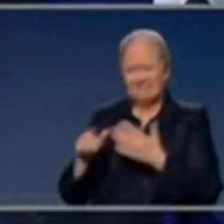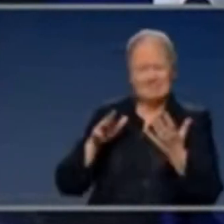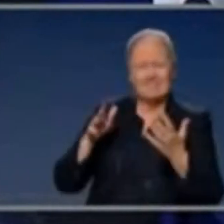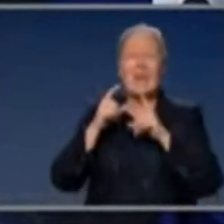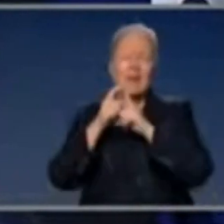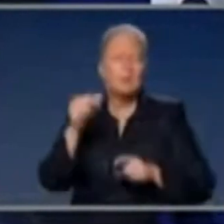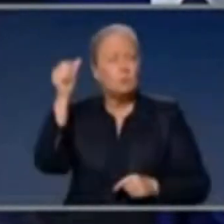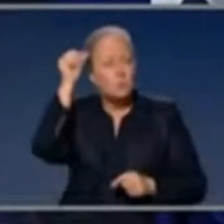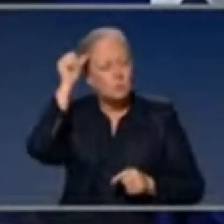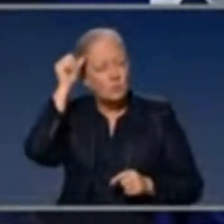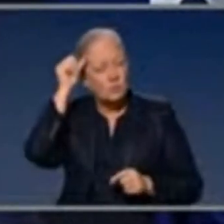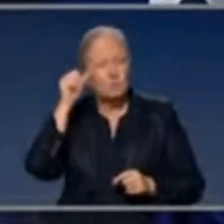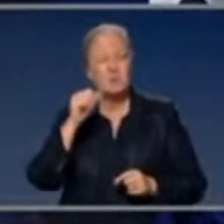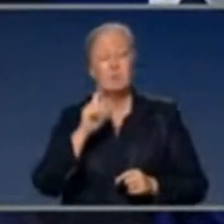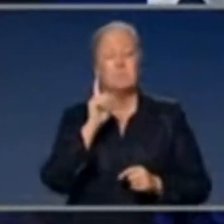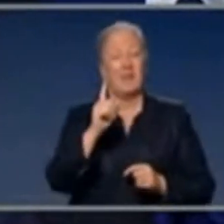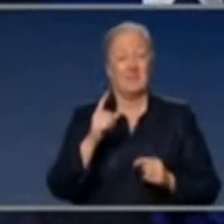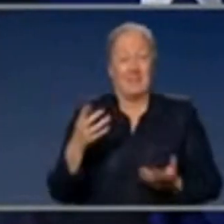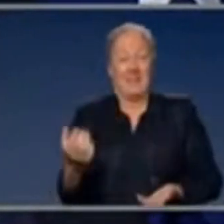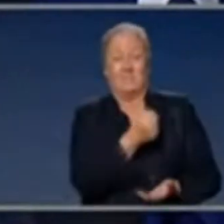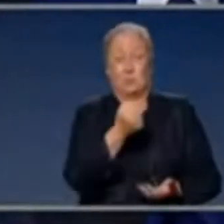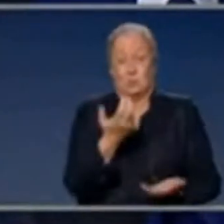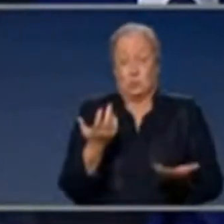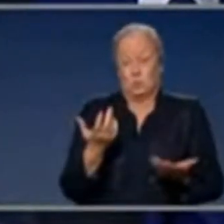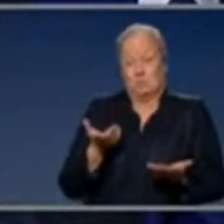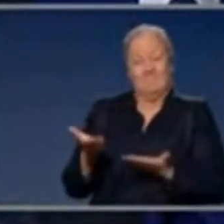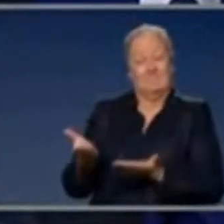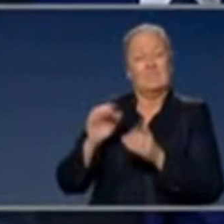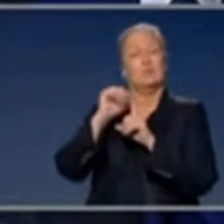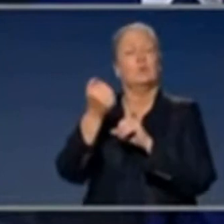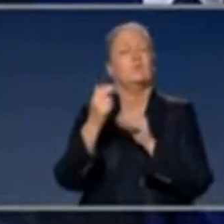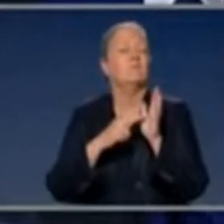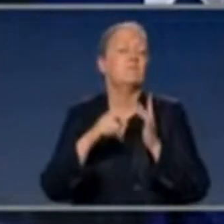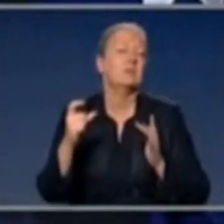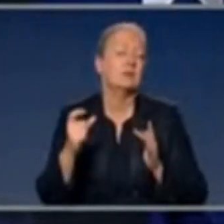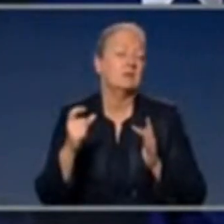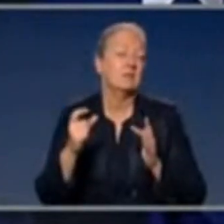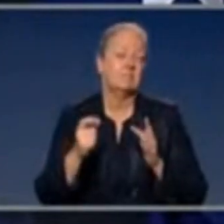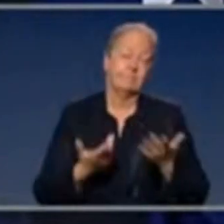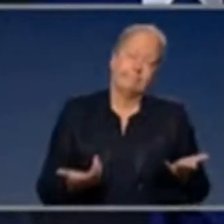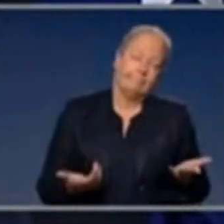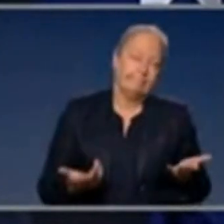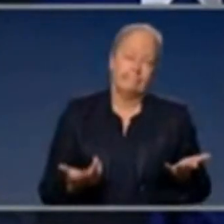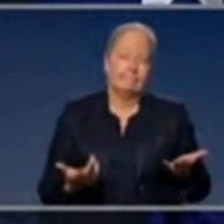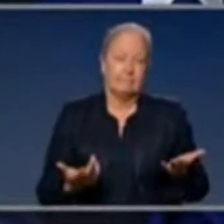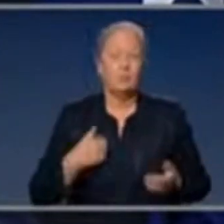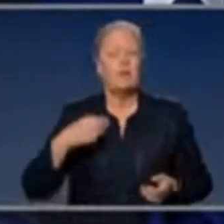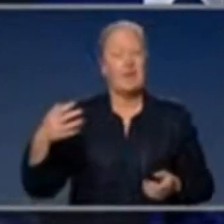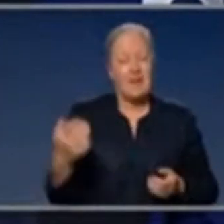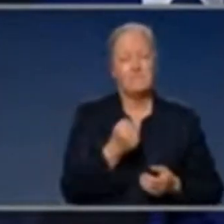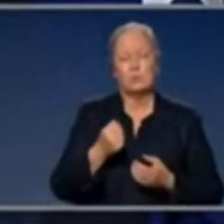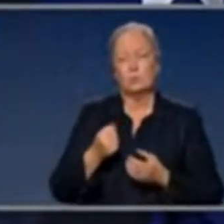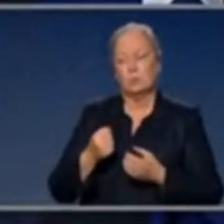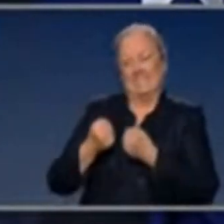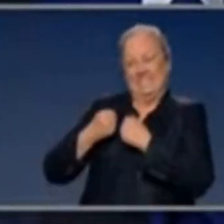to have that isolation of Victoria was self-evident, and that, I think, has been very important in constraining